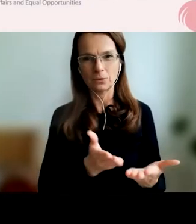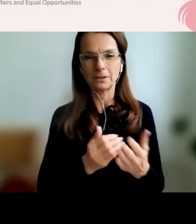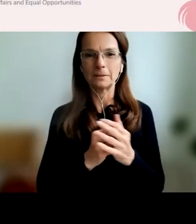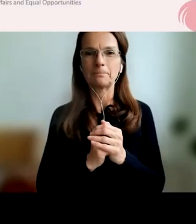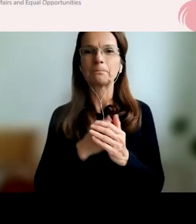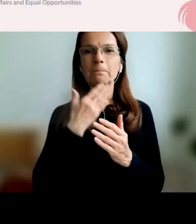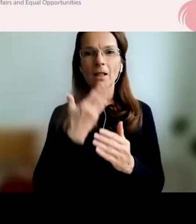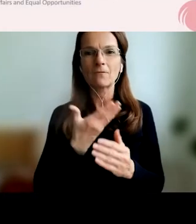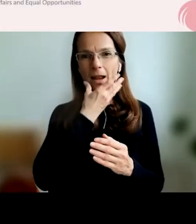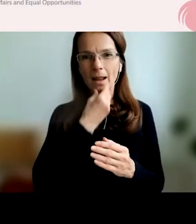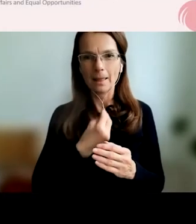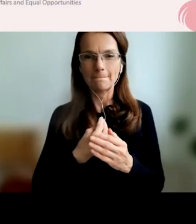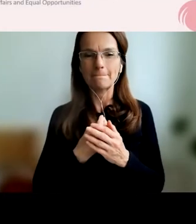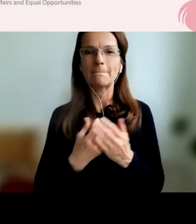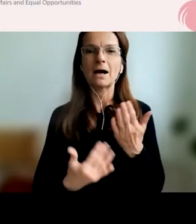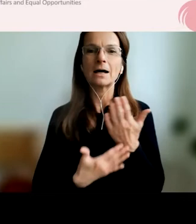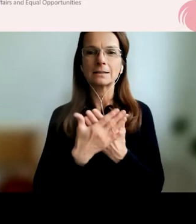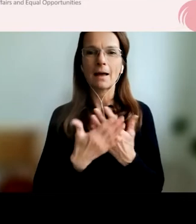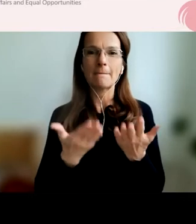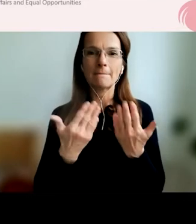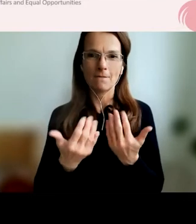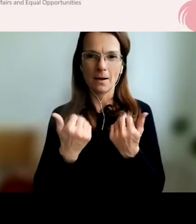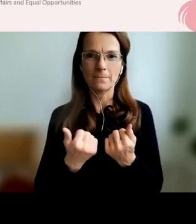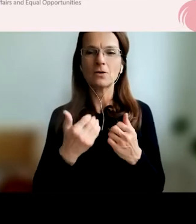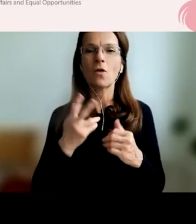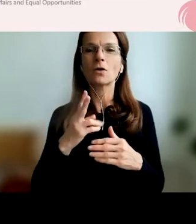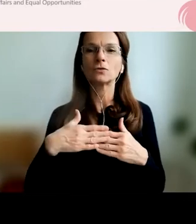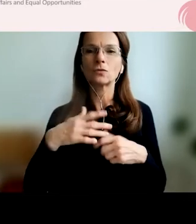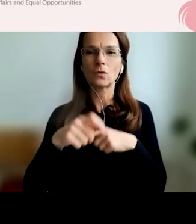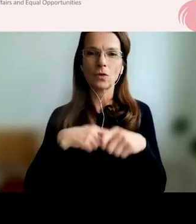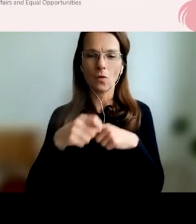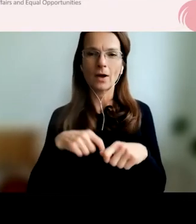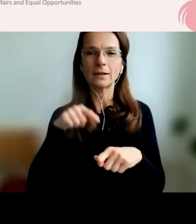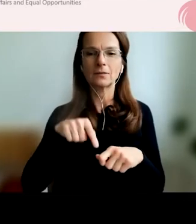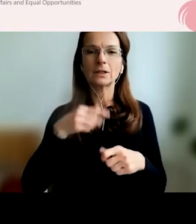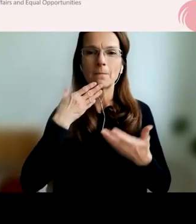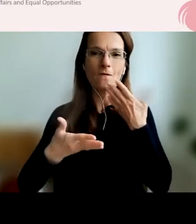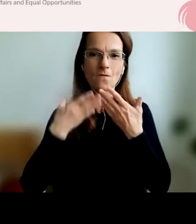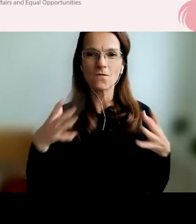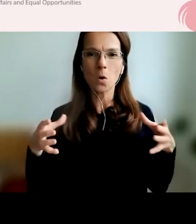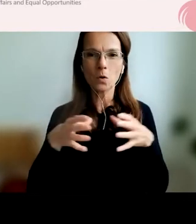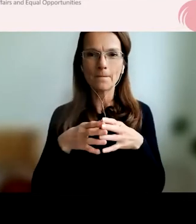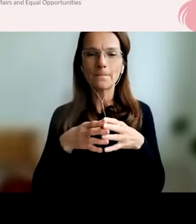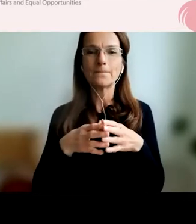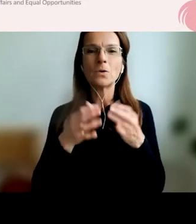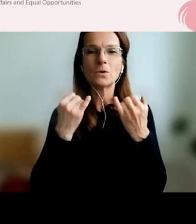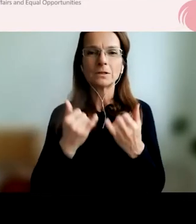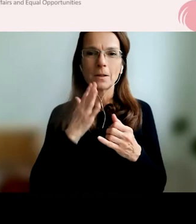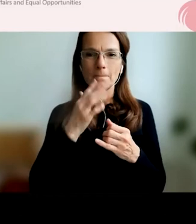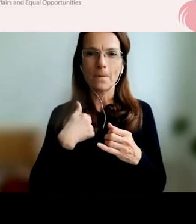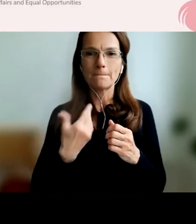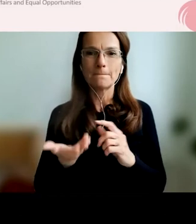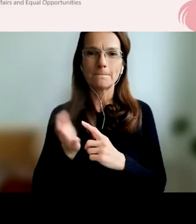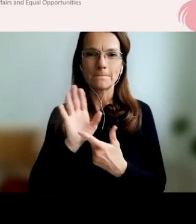Voilà, le passa Covavillo, Sotelvagno, Benforum. Thank you. Thank you very much for Saibu e